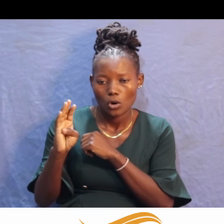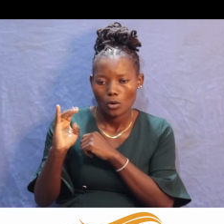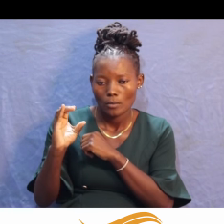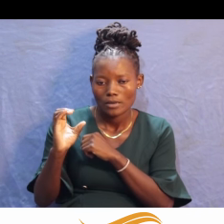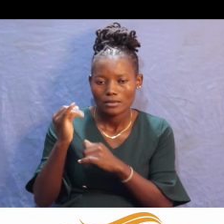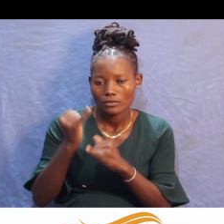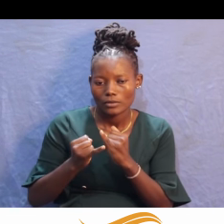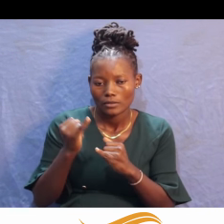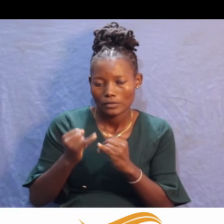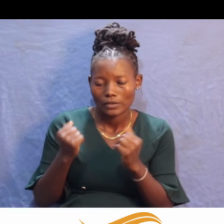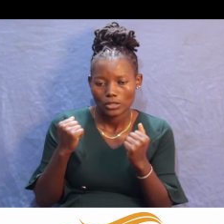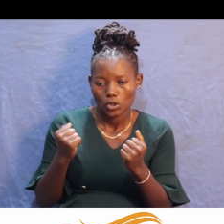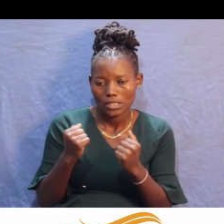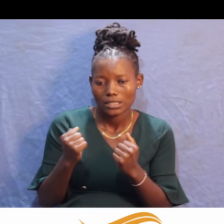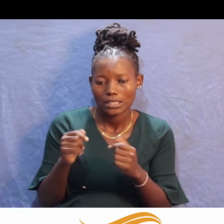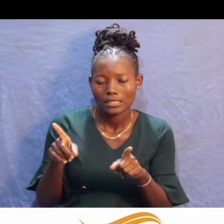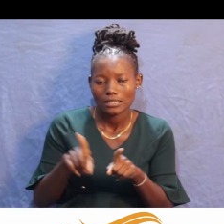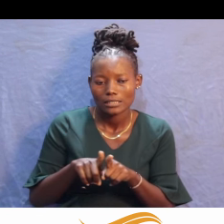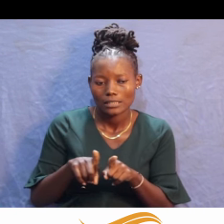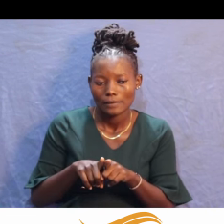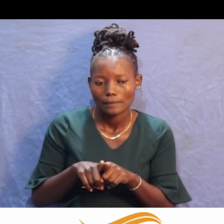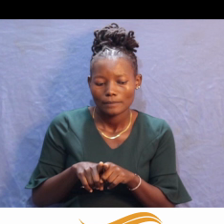those terms here shortly. And